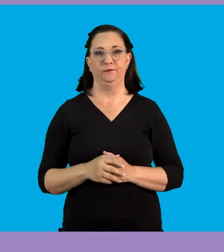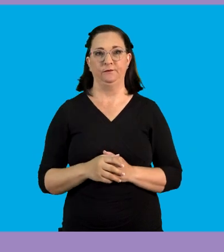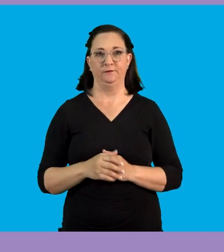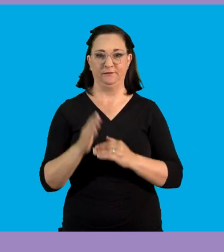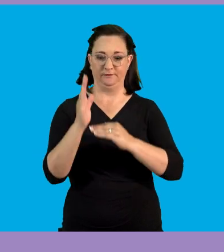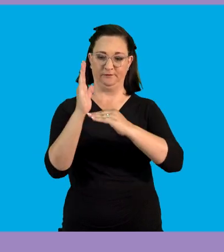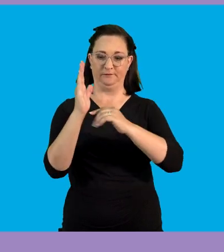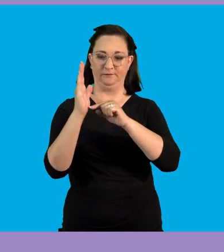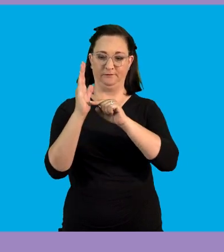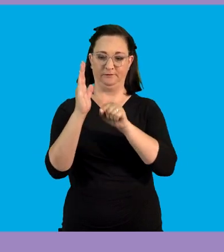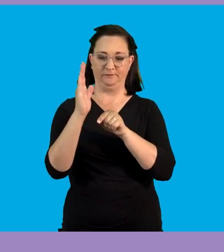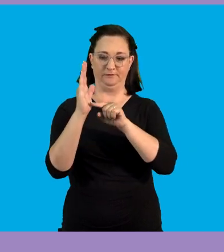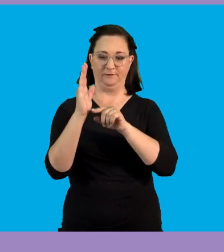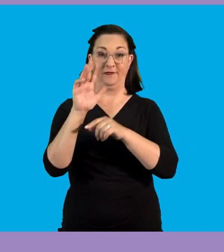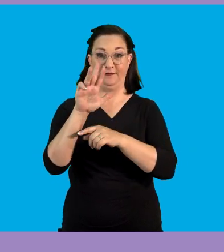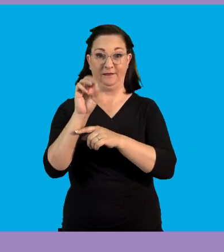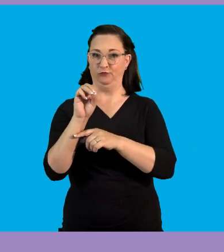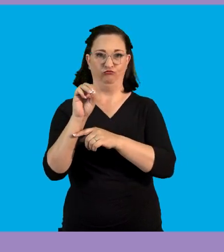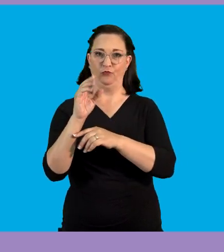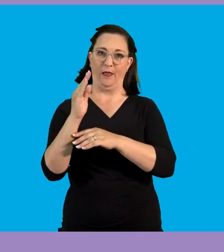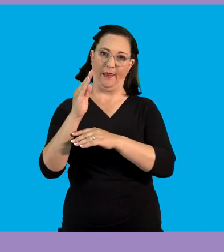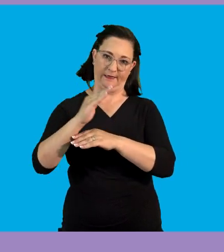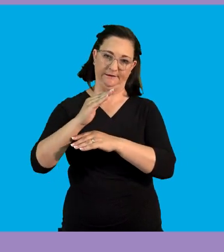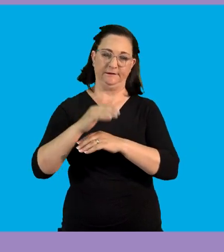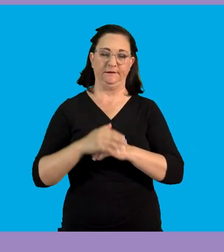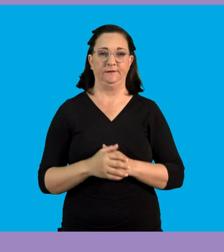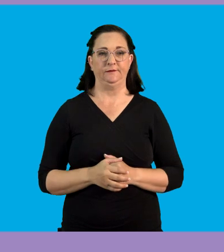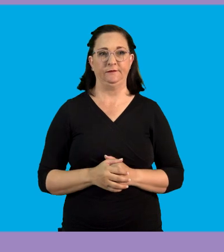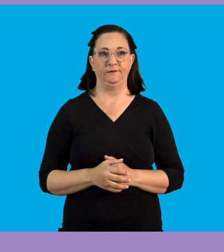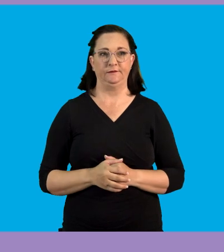Less than 90 degrees.